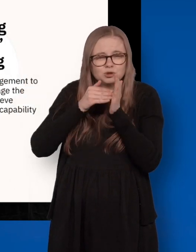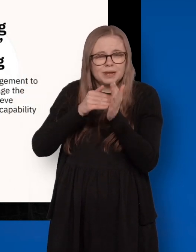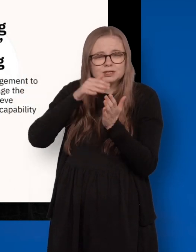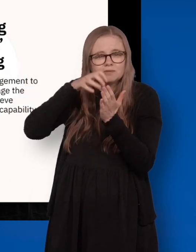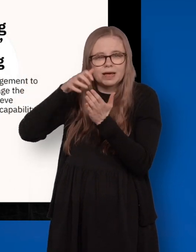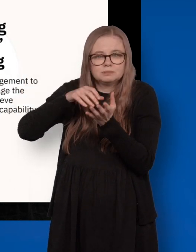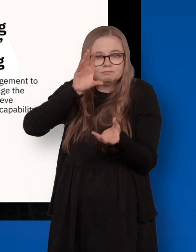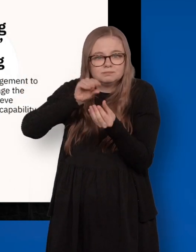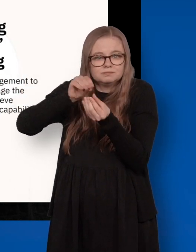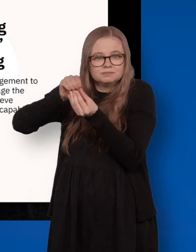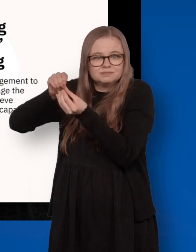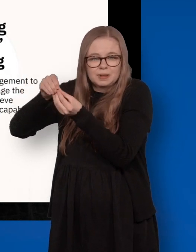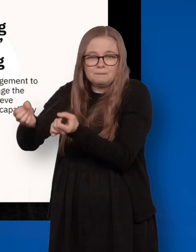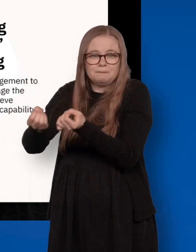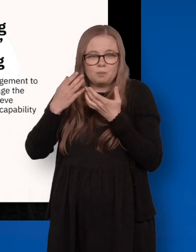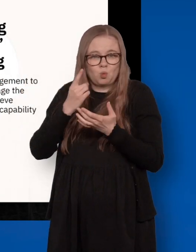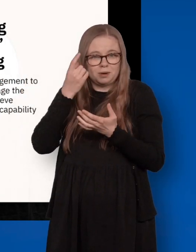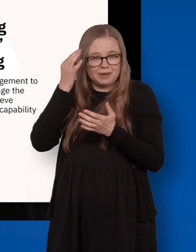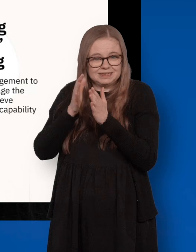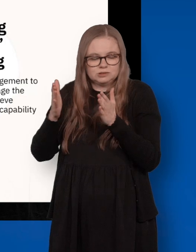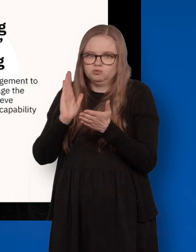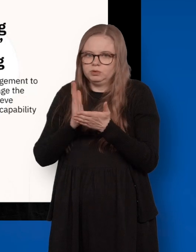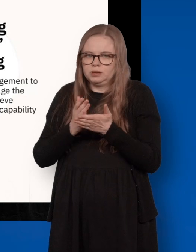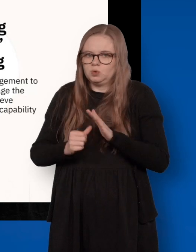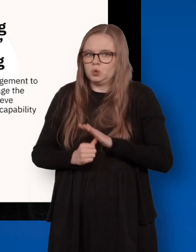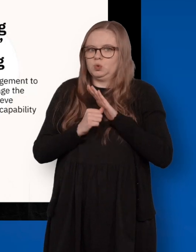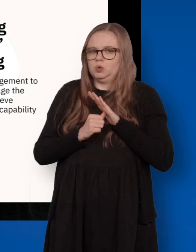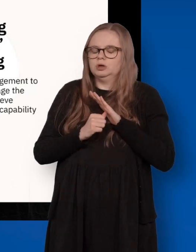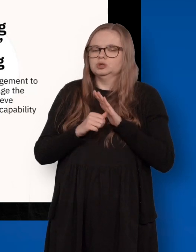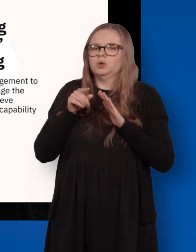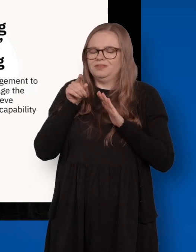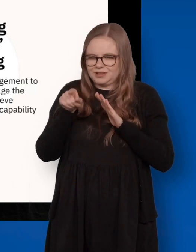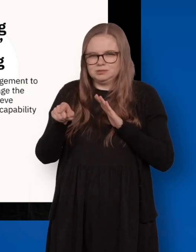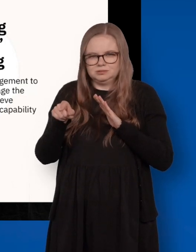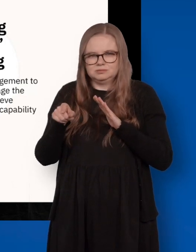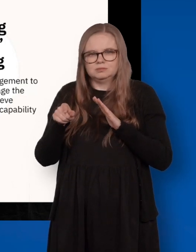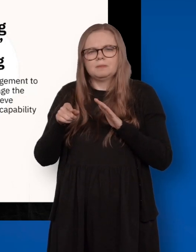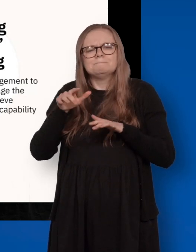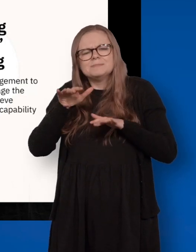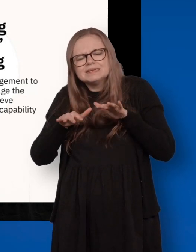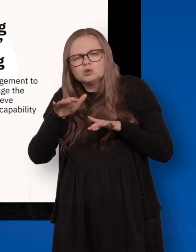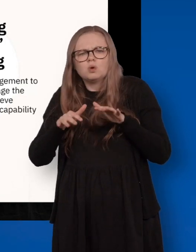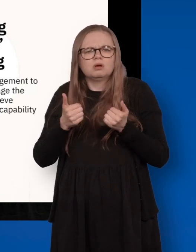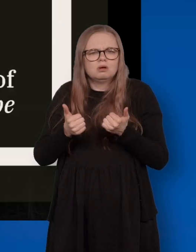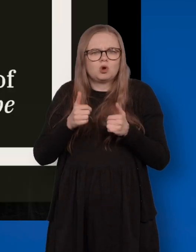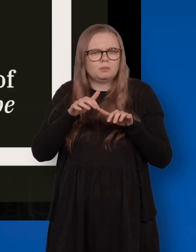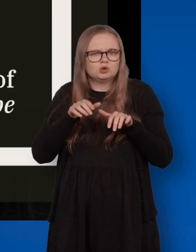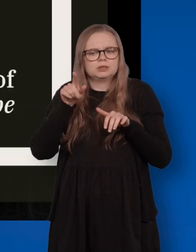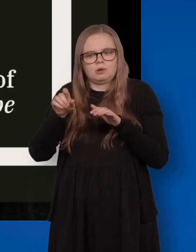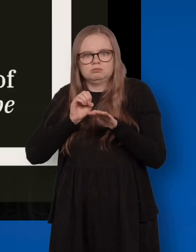texts in a minute is quite an impressive thing. So that's sort of large deployment of what we call mediocre computing.